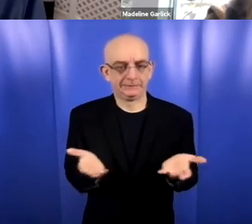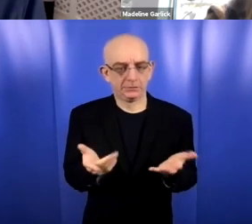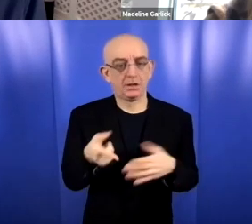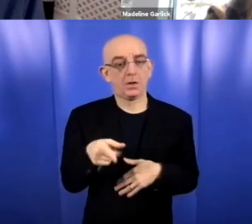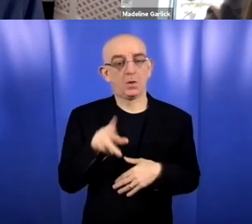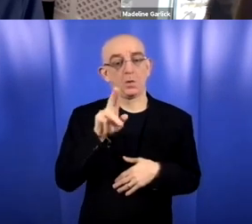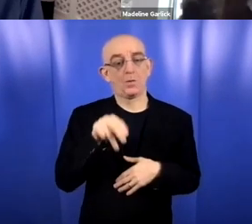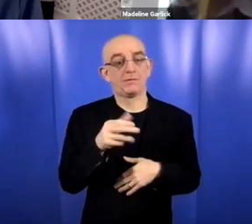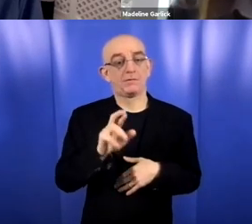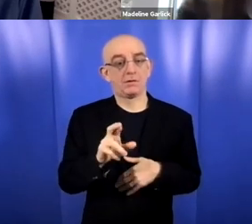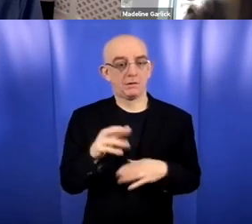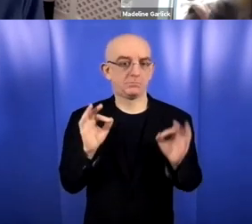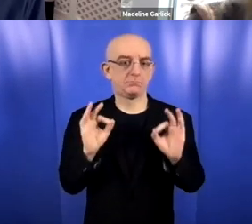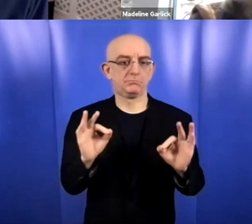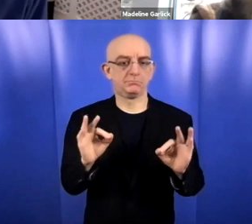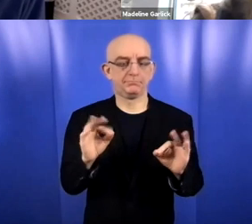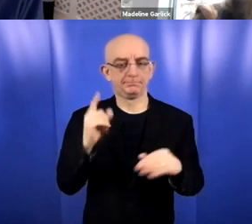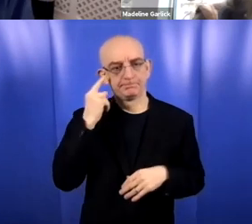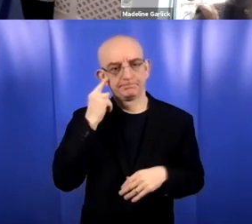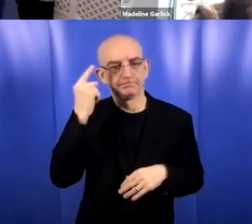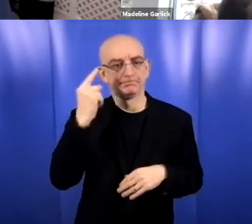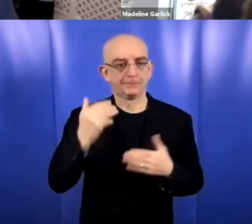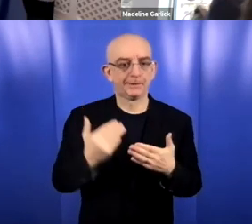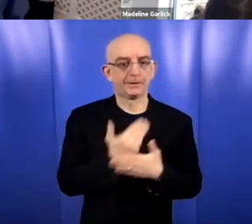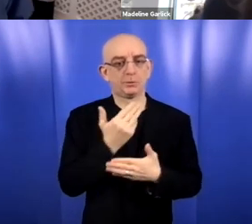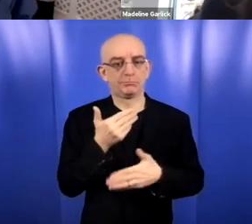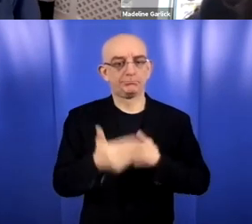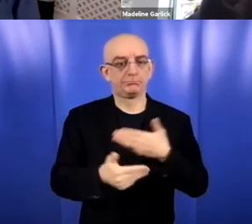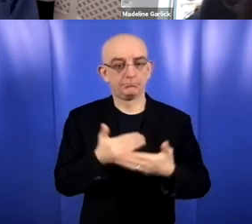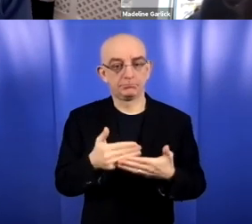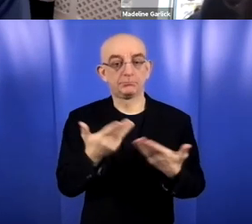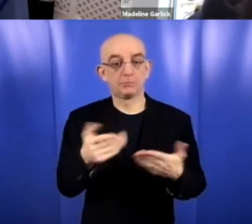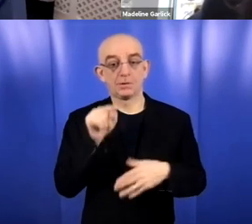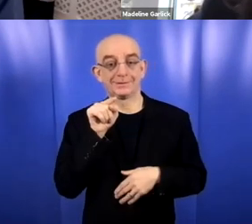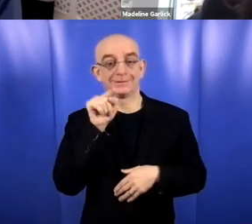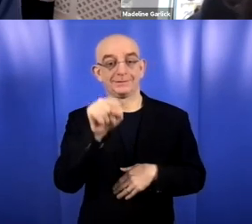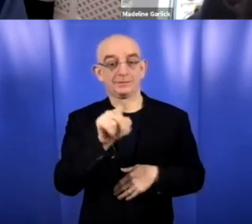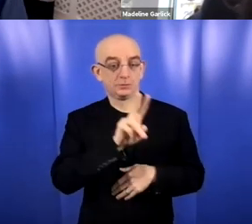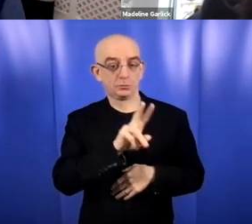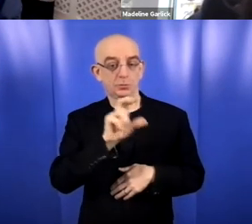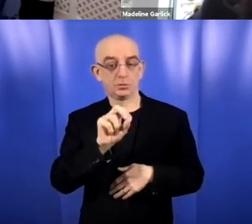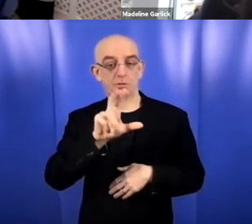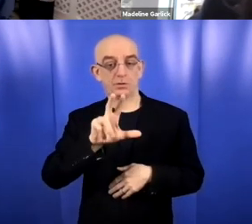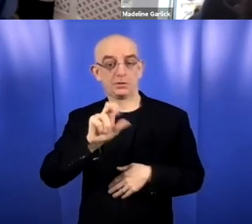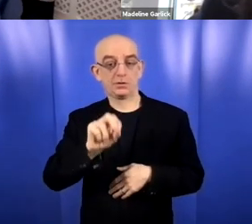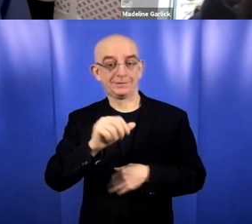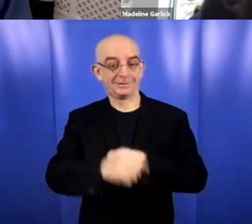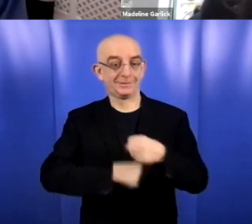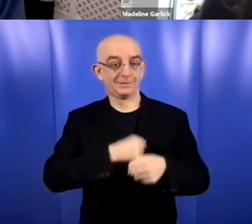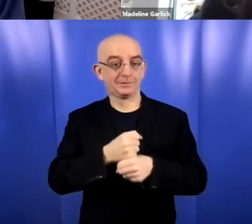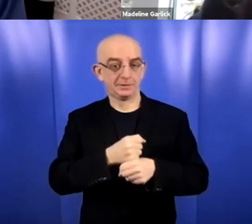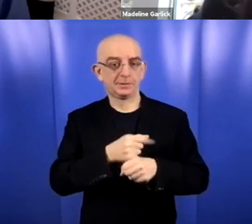it's 15%. And scholarships for students to come and